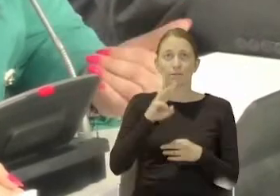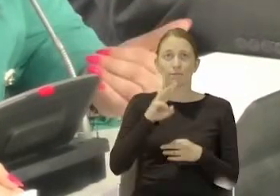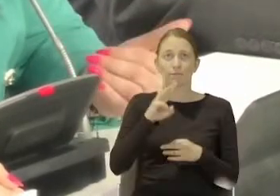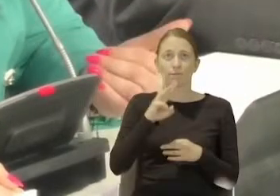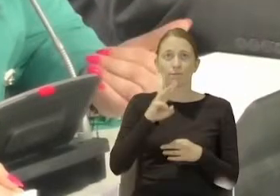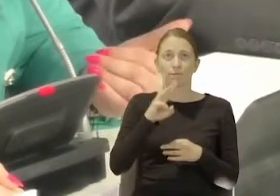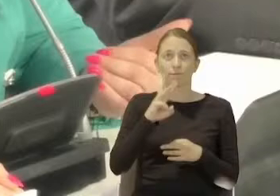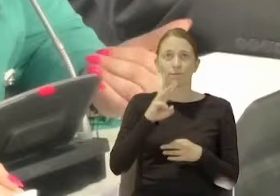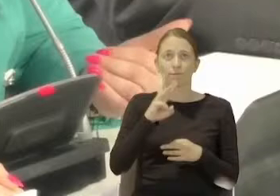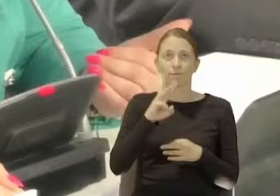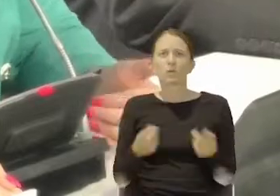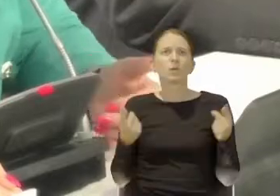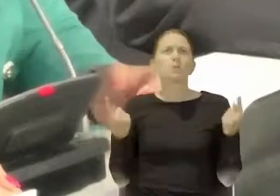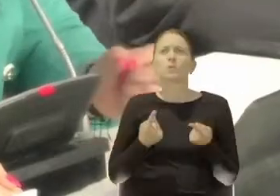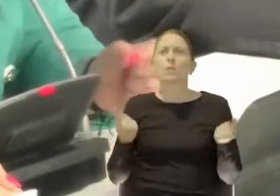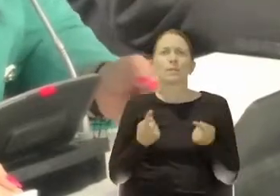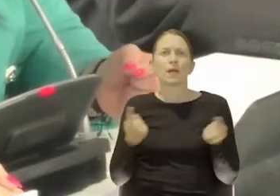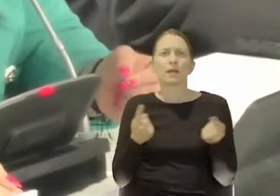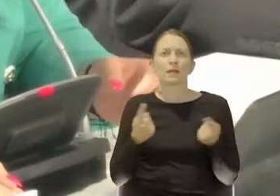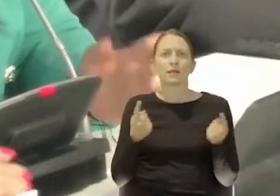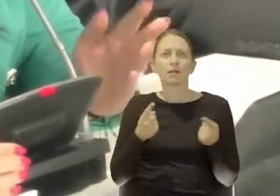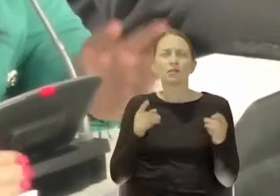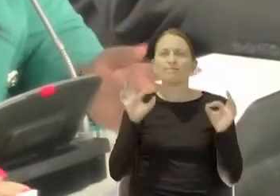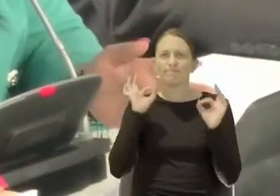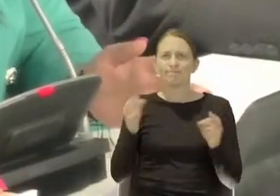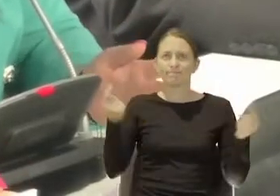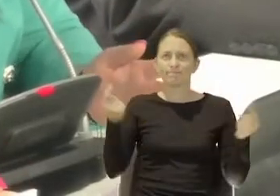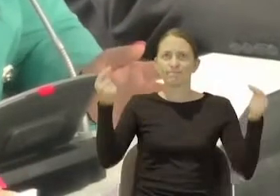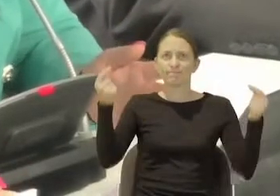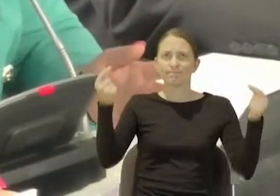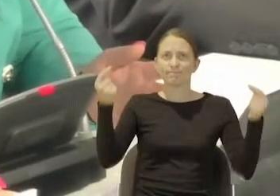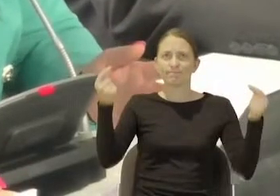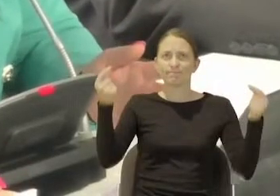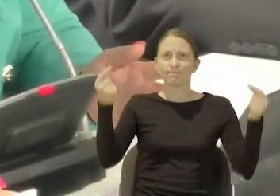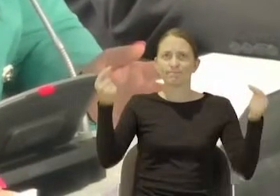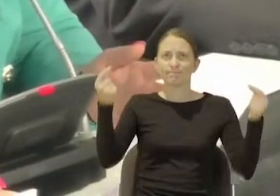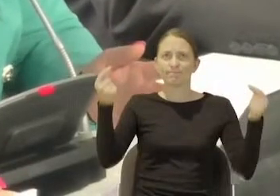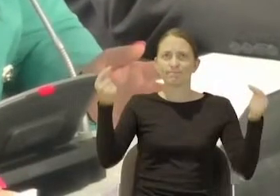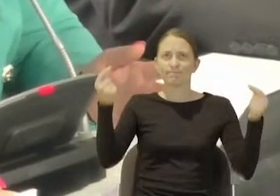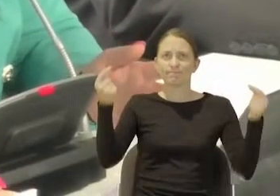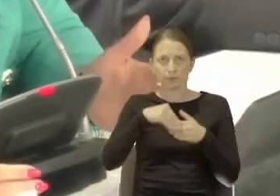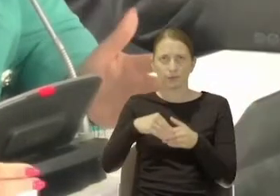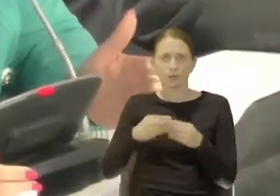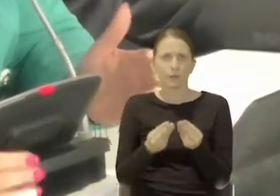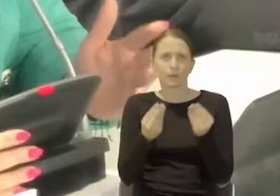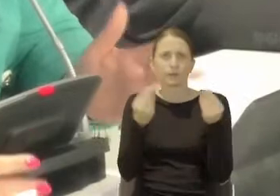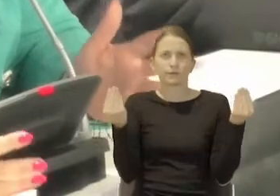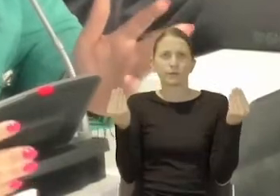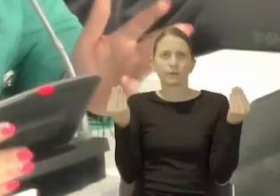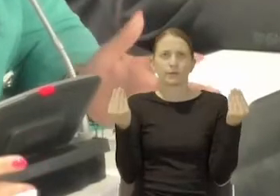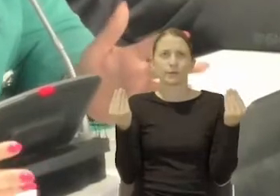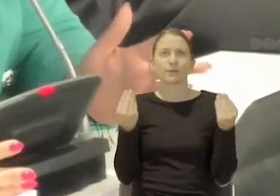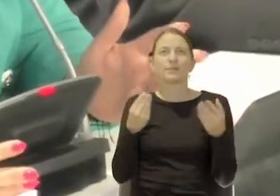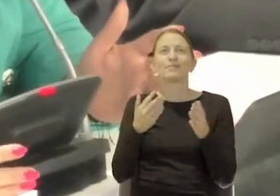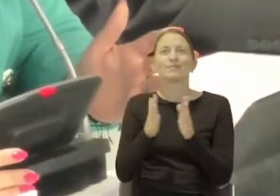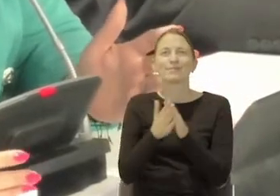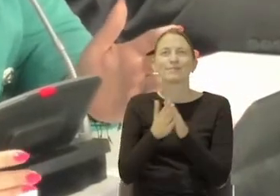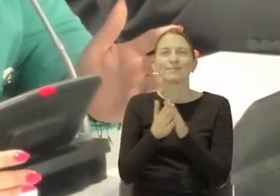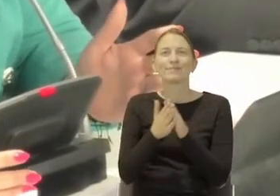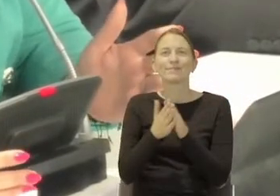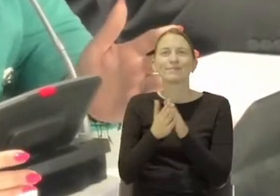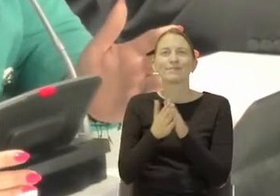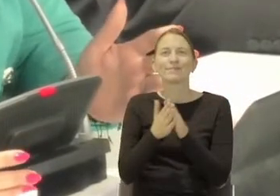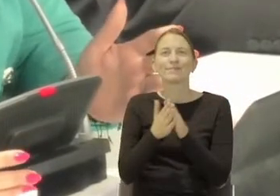urban agenda implementation. I wish you a good discussion, even if WUF is not a